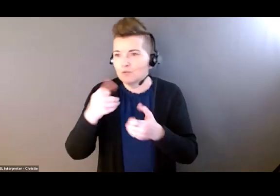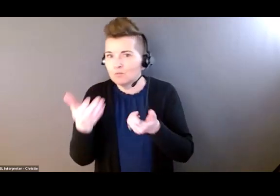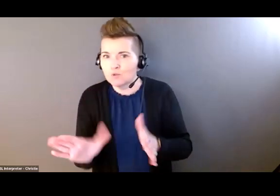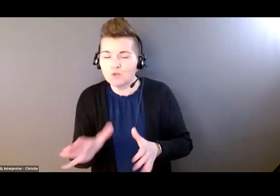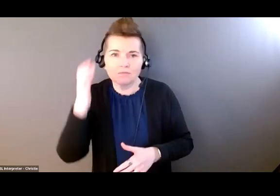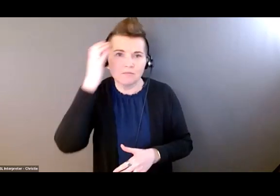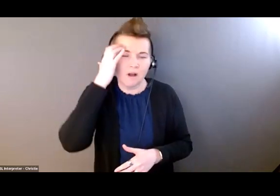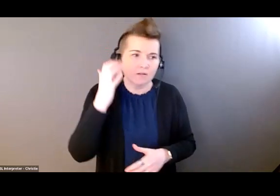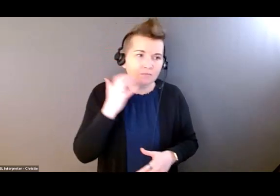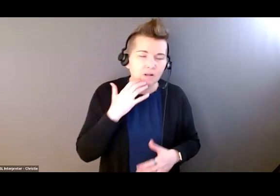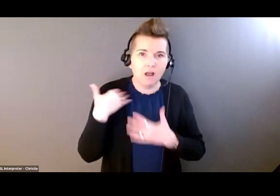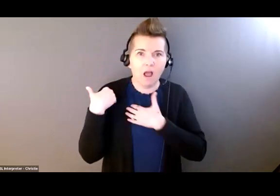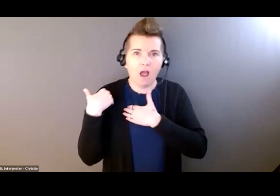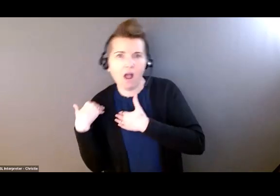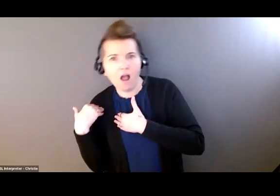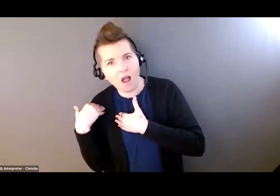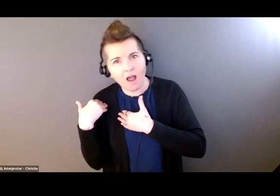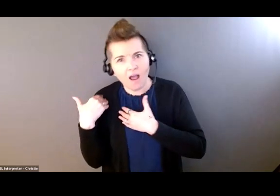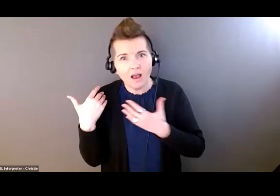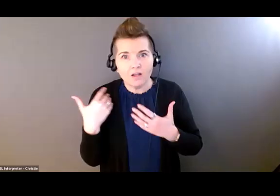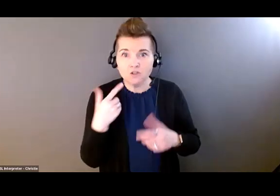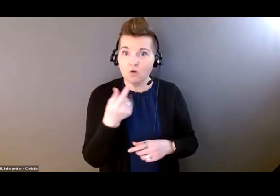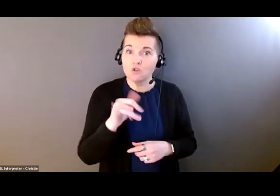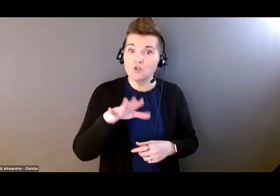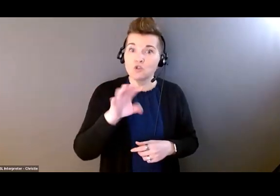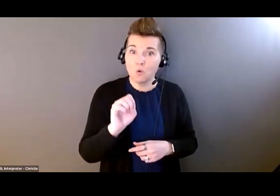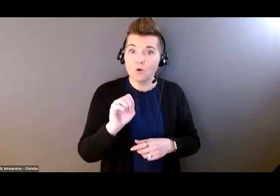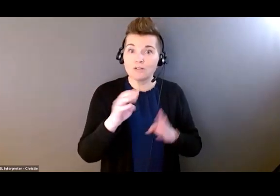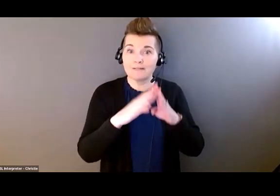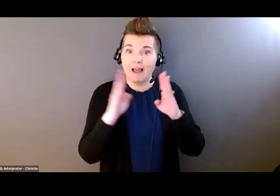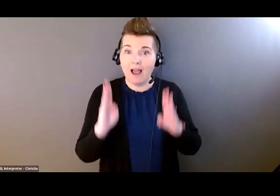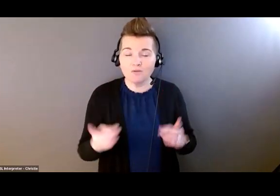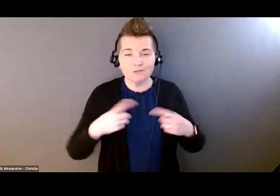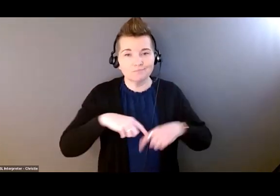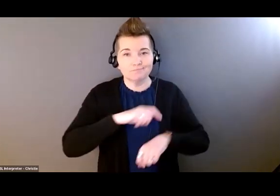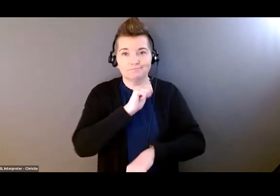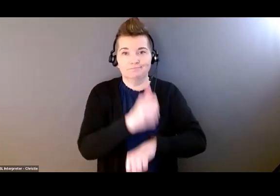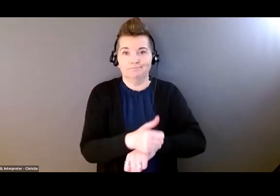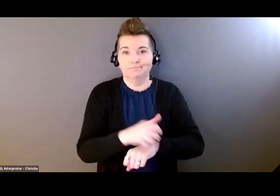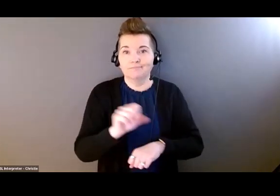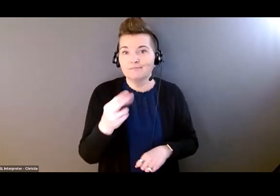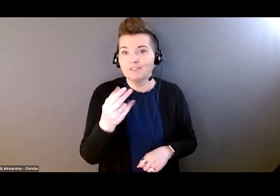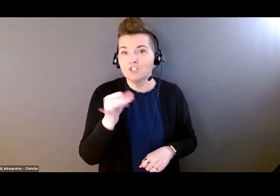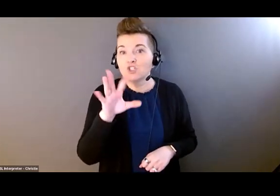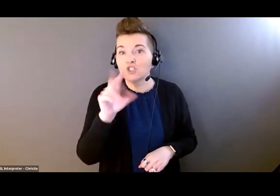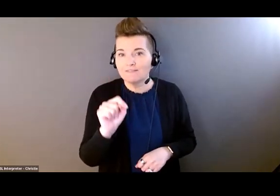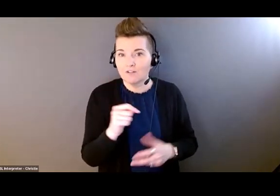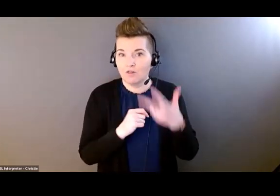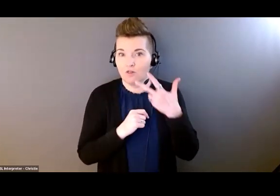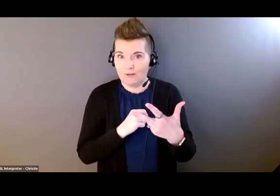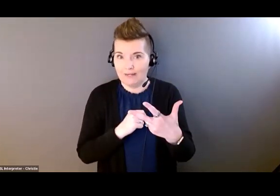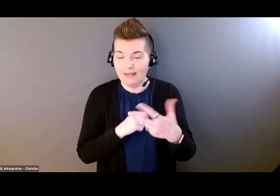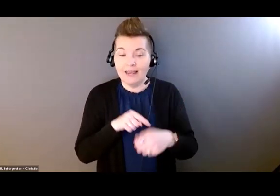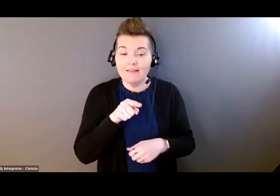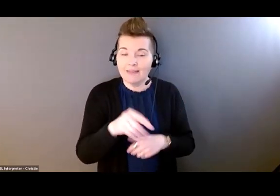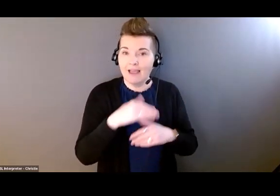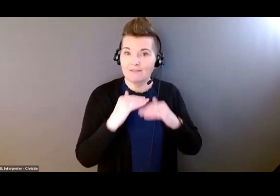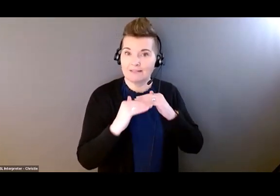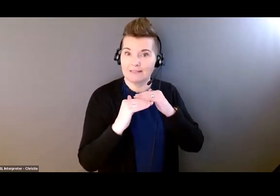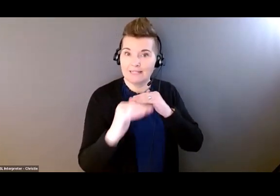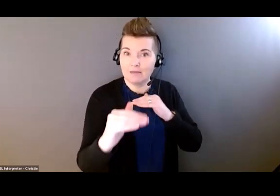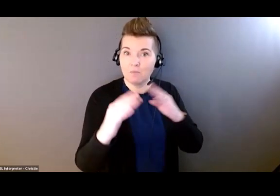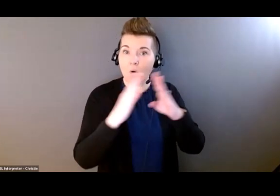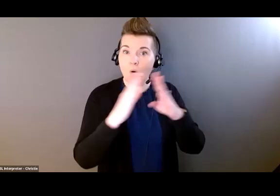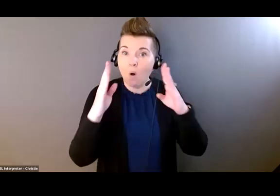even more. So for us, equity means redesigning the services around people's actual lives. So at George's House, that meant